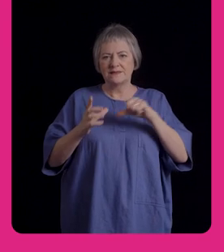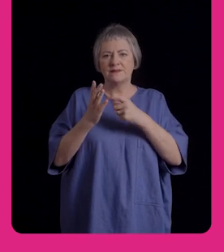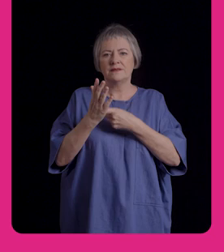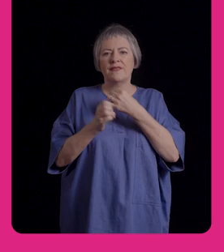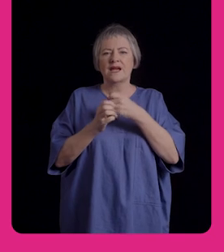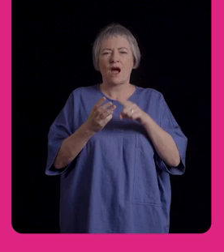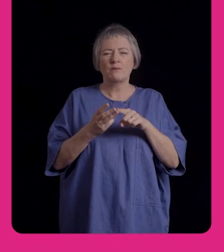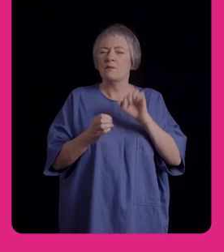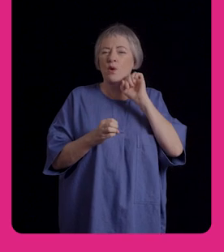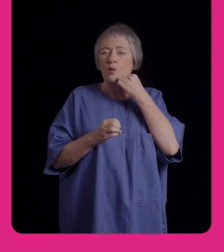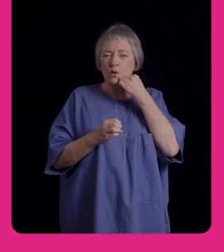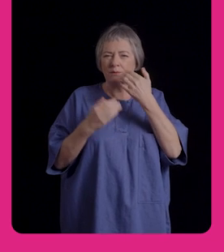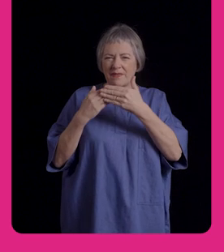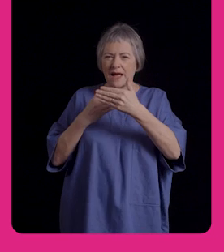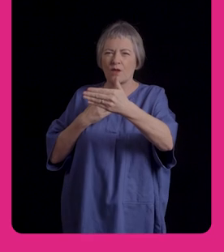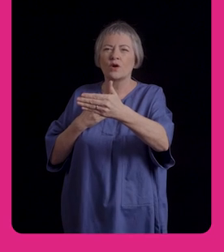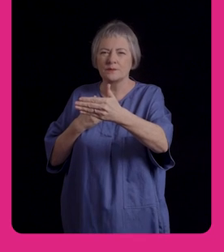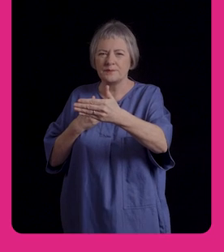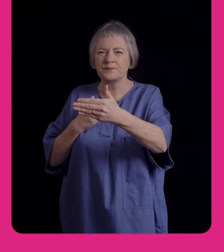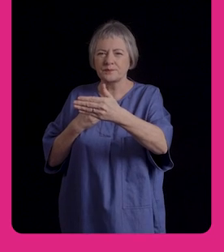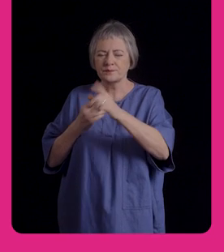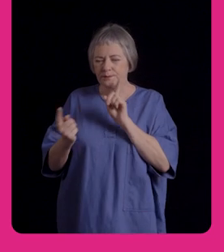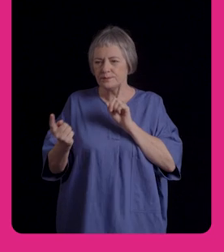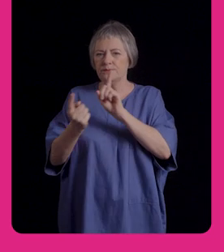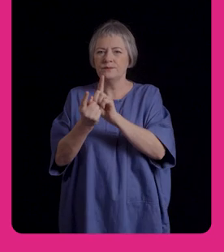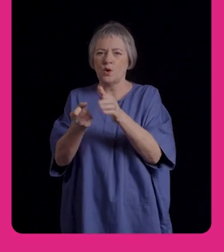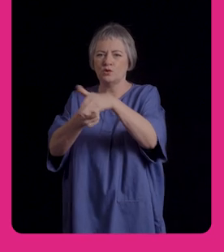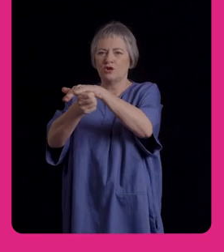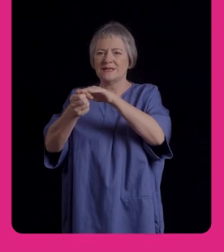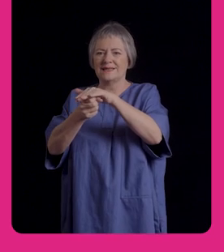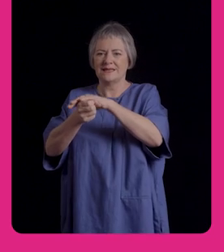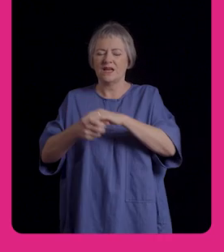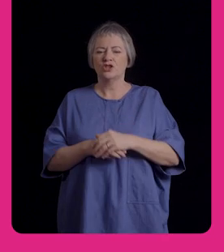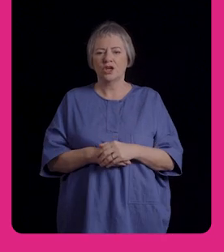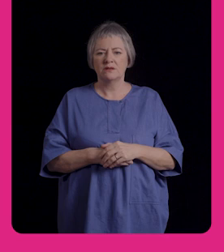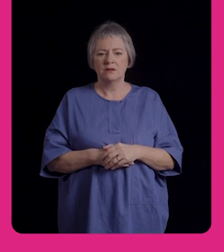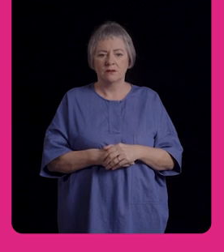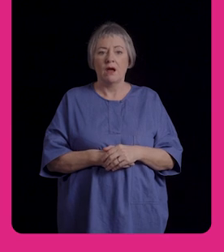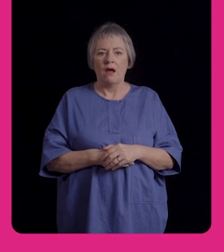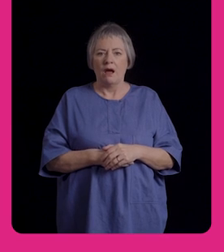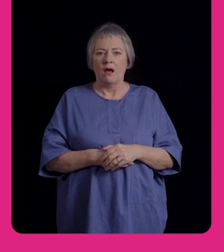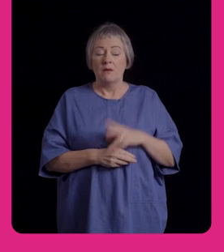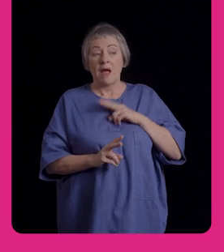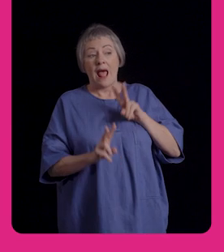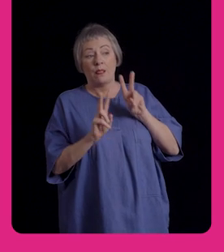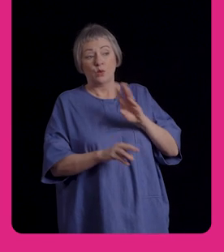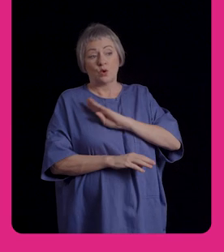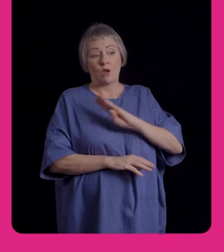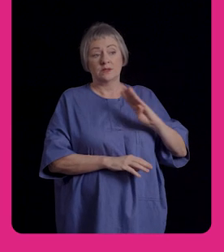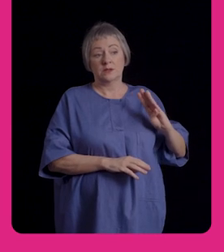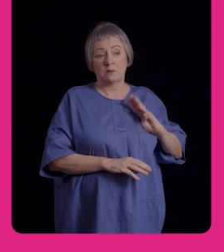like that long before you're going to be closer to your destination. I do look to